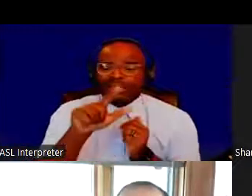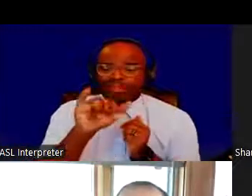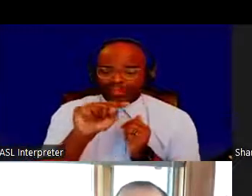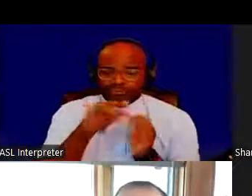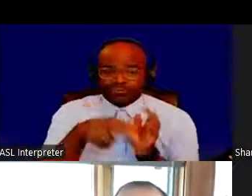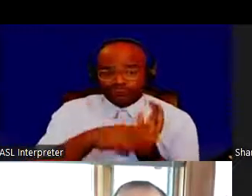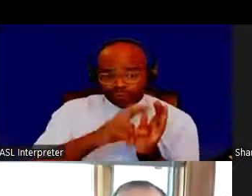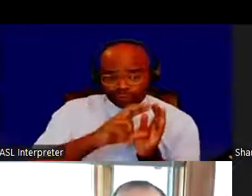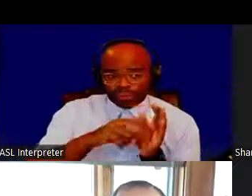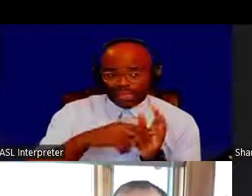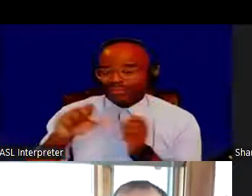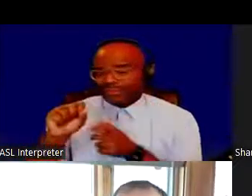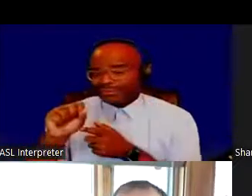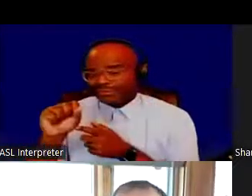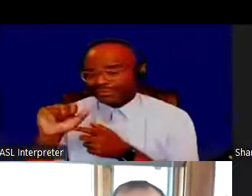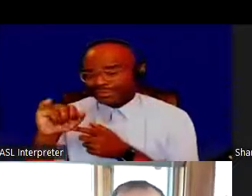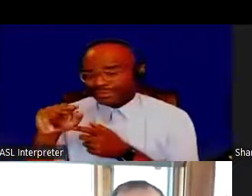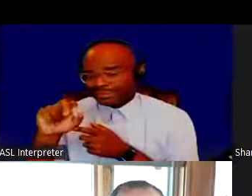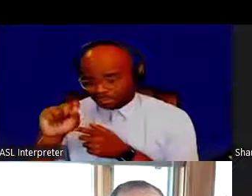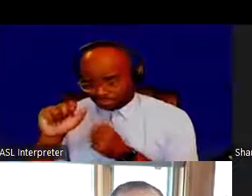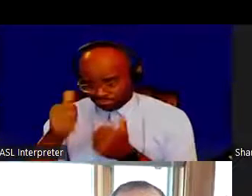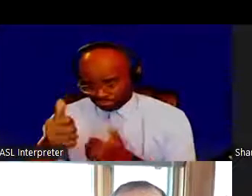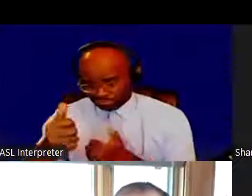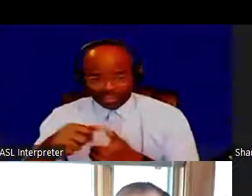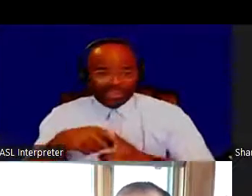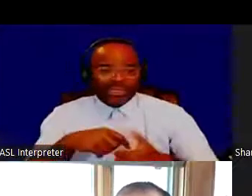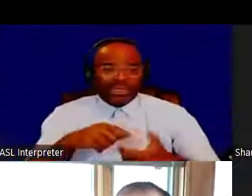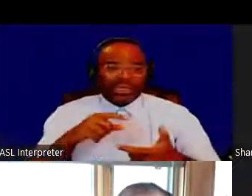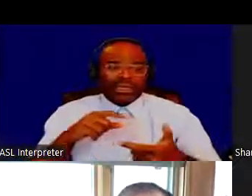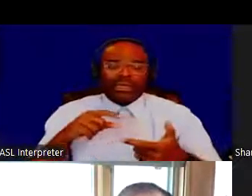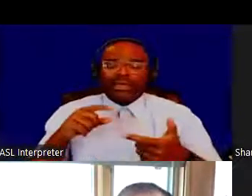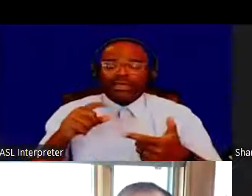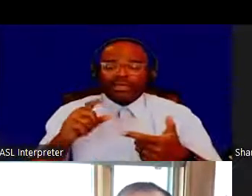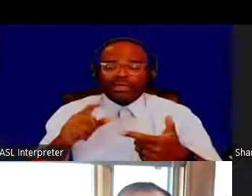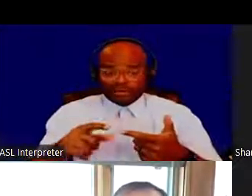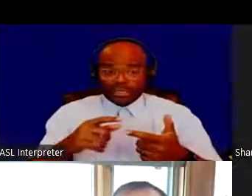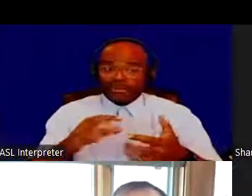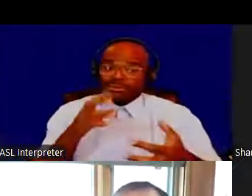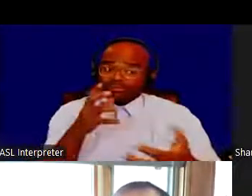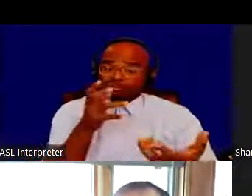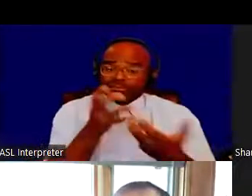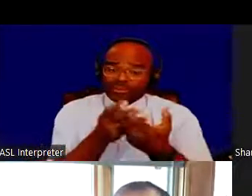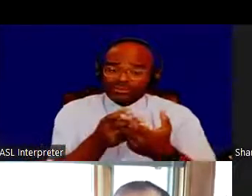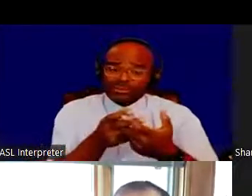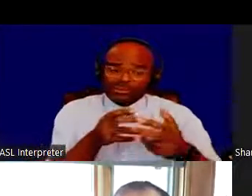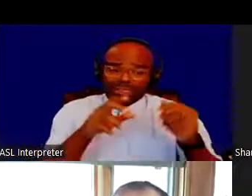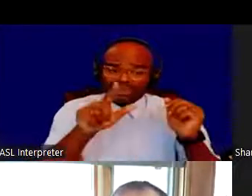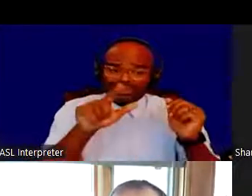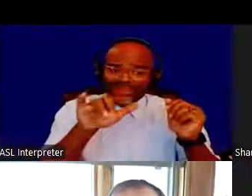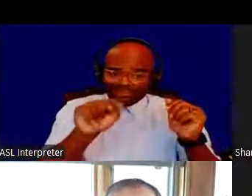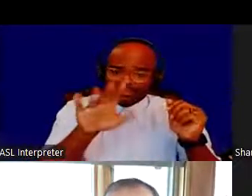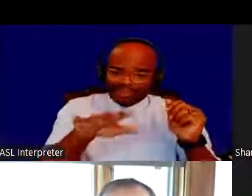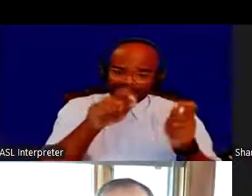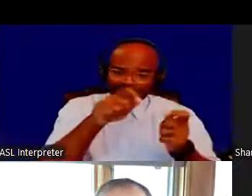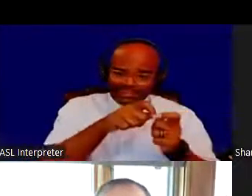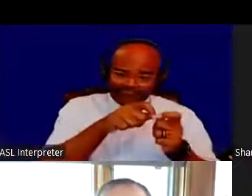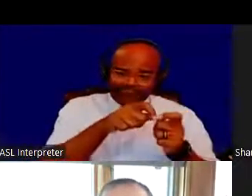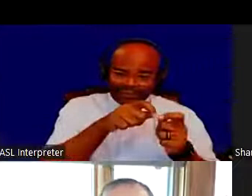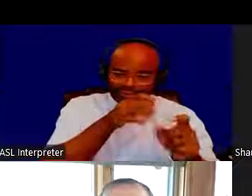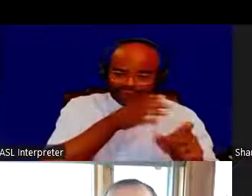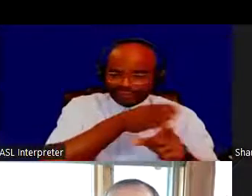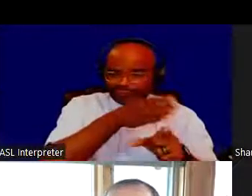synthesis to make sure that they are representing the literature in that particular field of natural resource